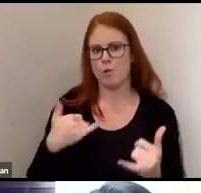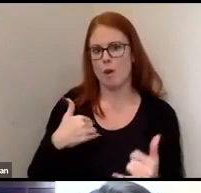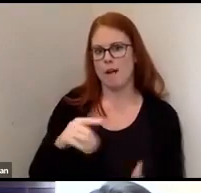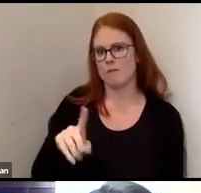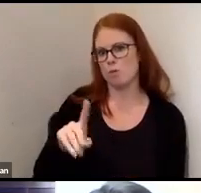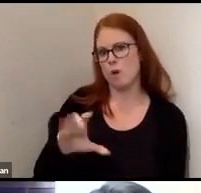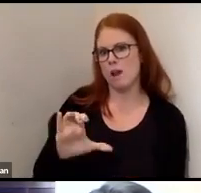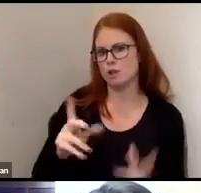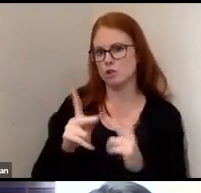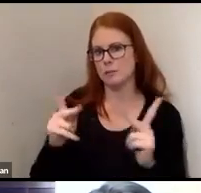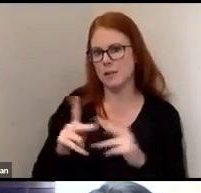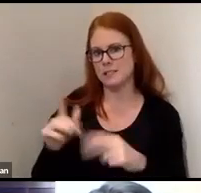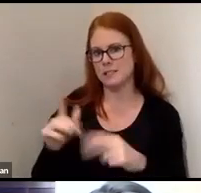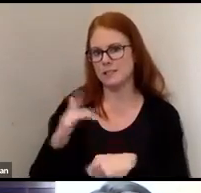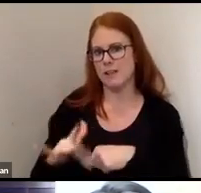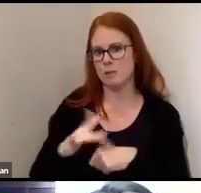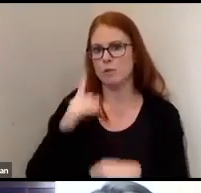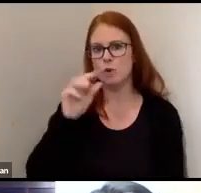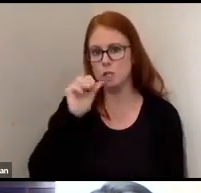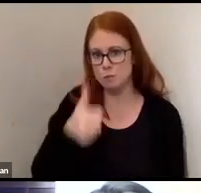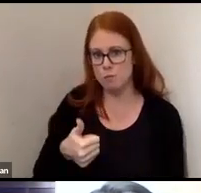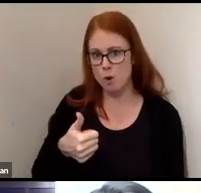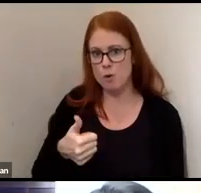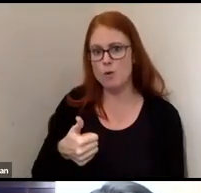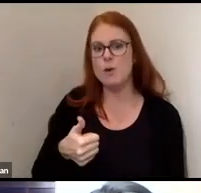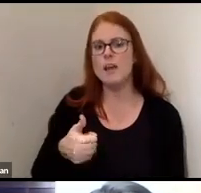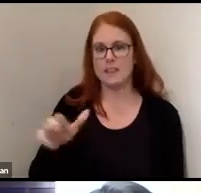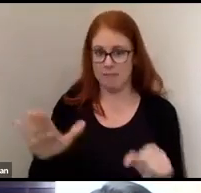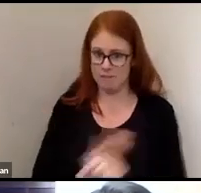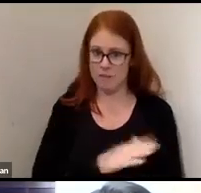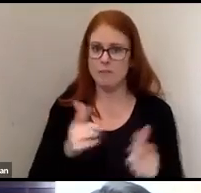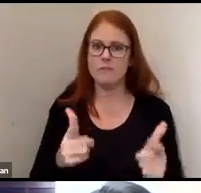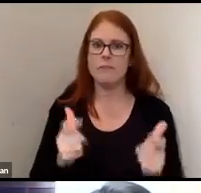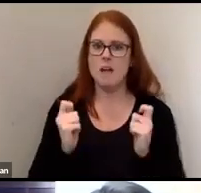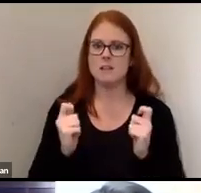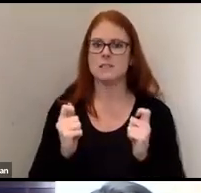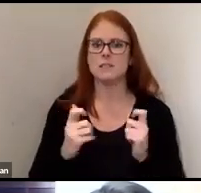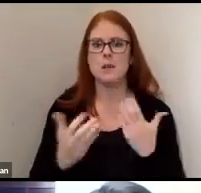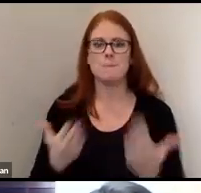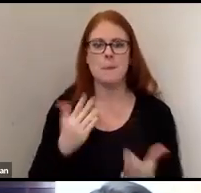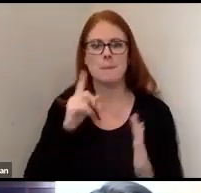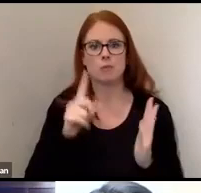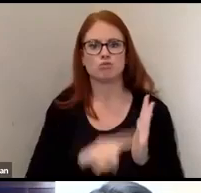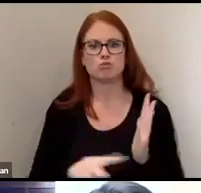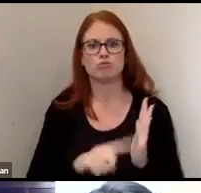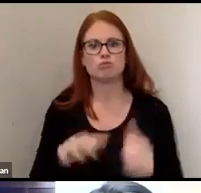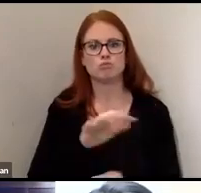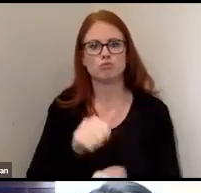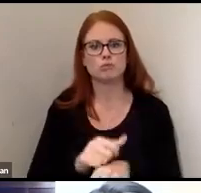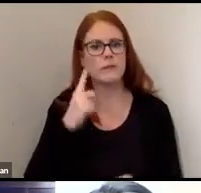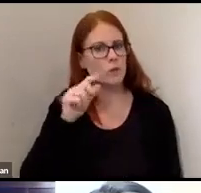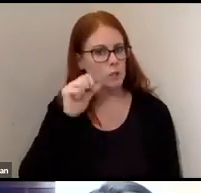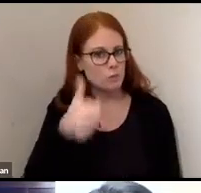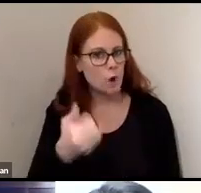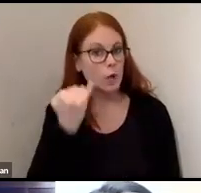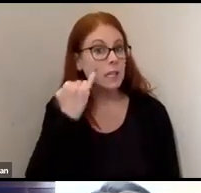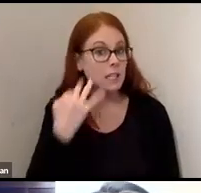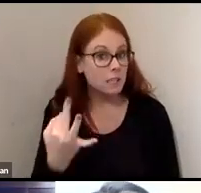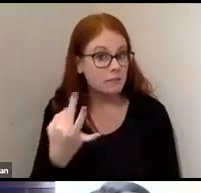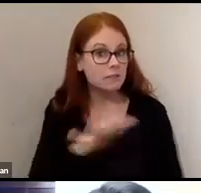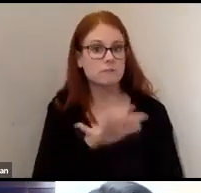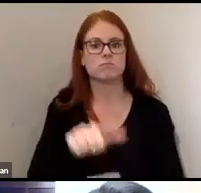so spots left for tomorrow, but those things fill up very quickly. So you might check appointment for tomorrow if you